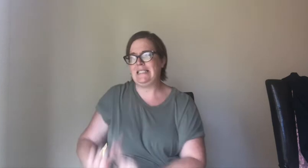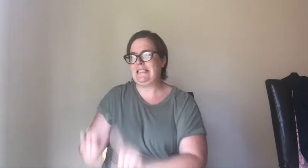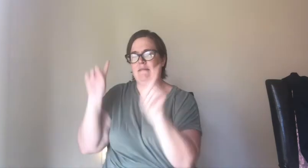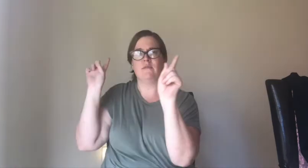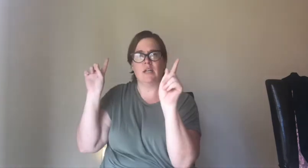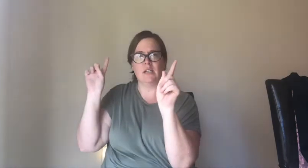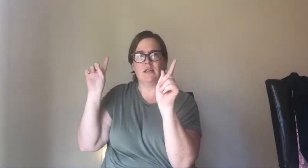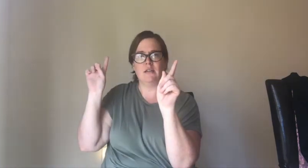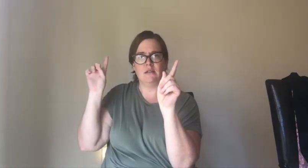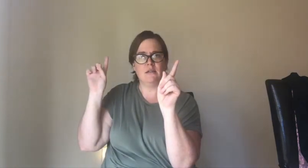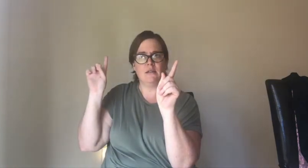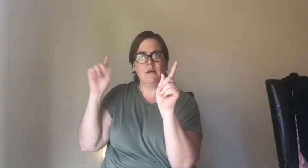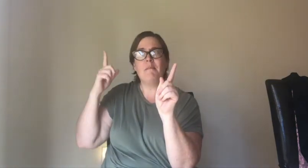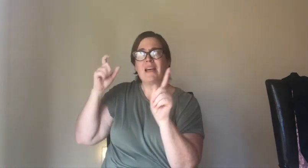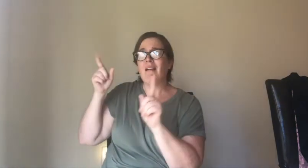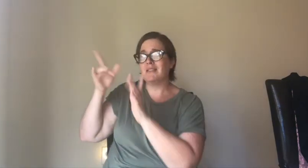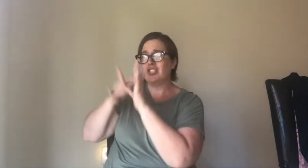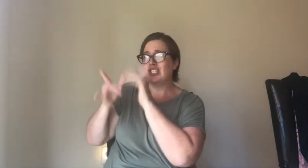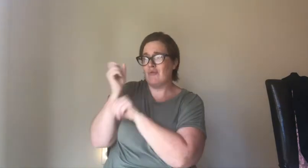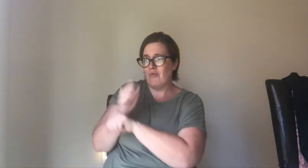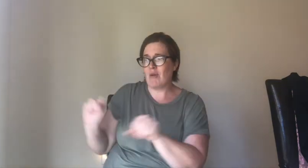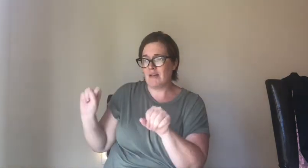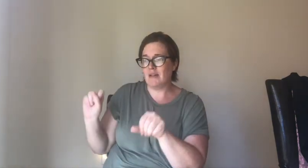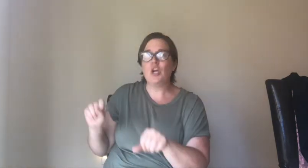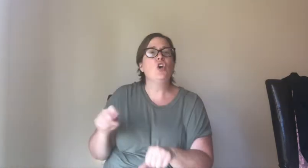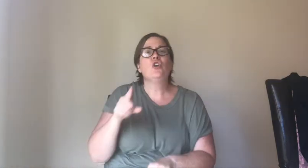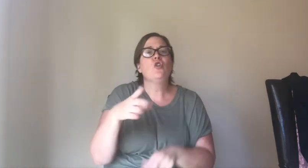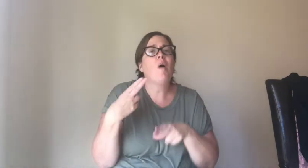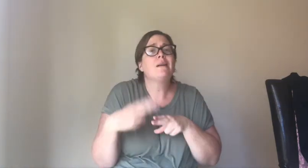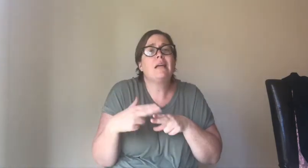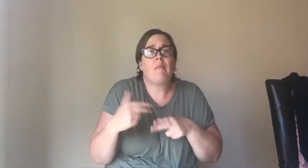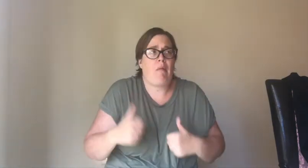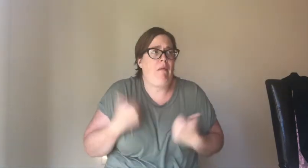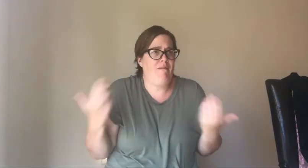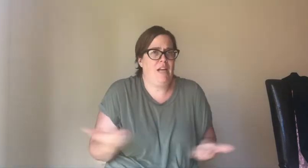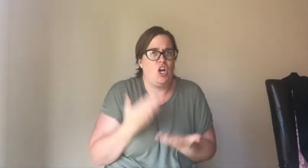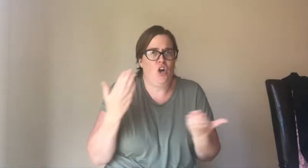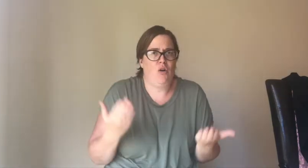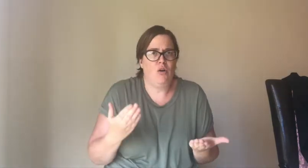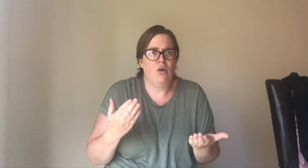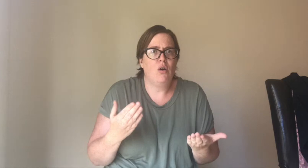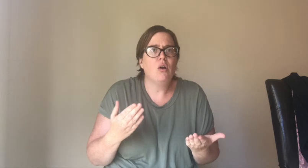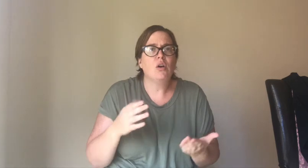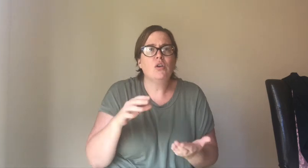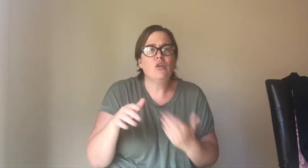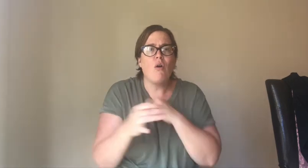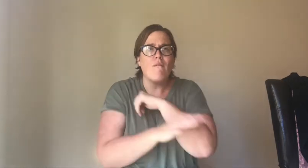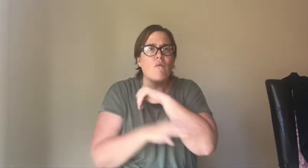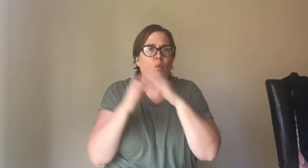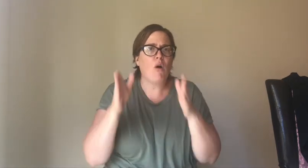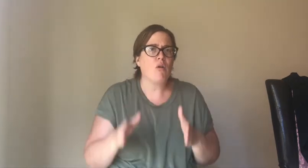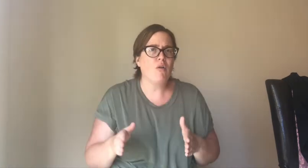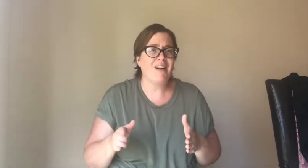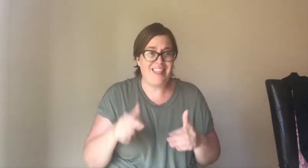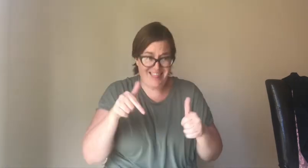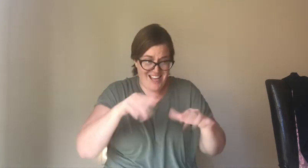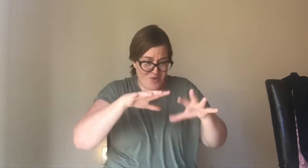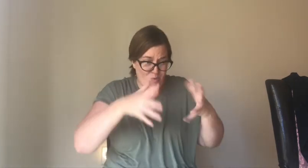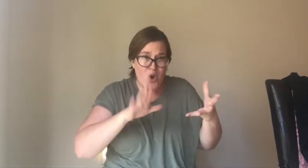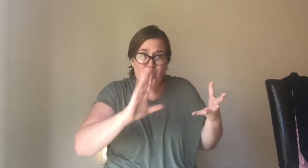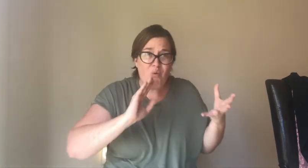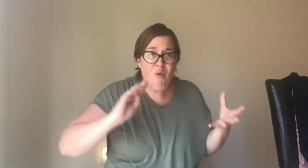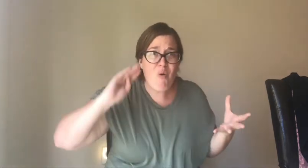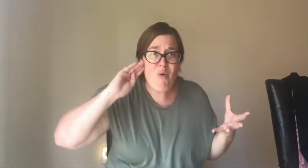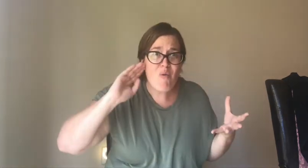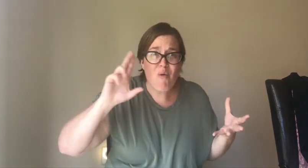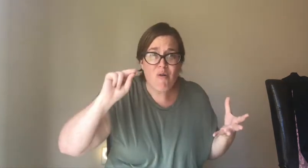is, would you come be weird with us? Weird people have the most fun, I'm here to tell you. Would